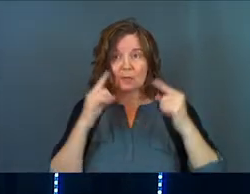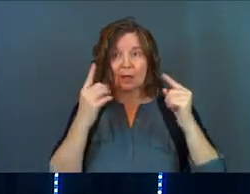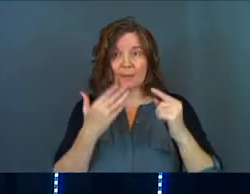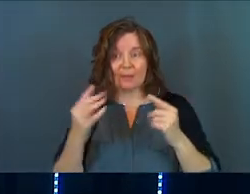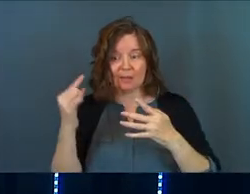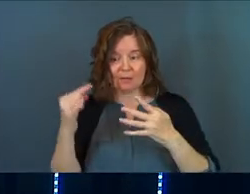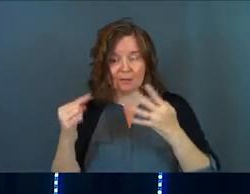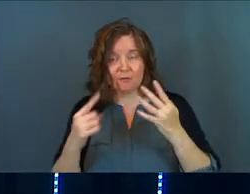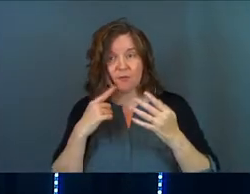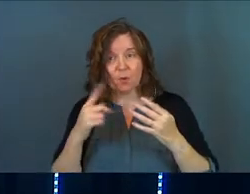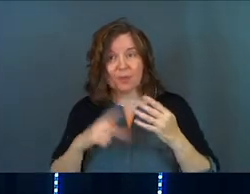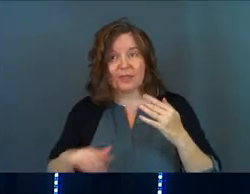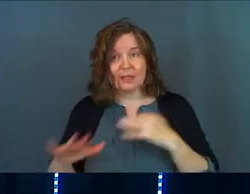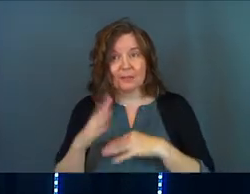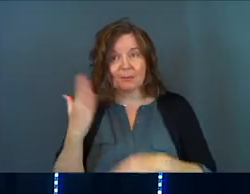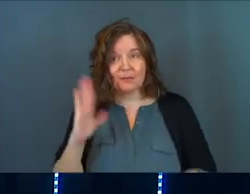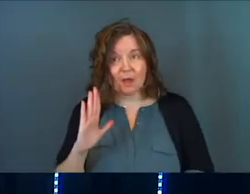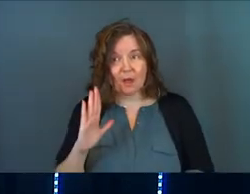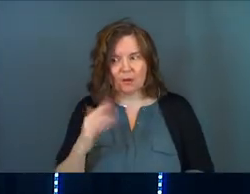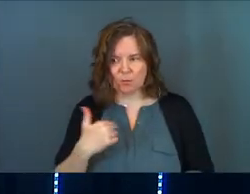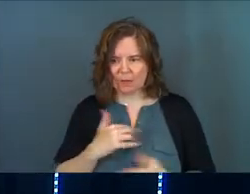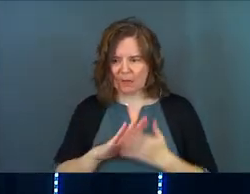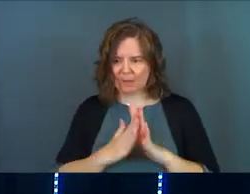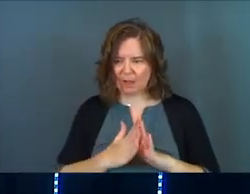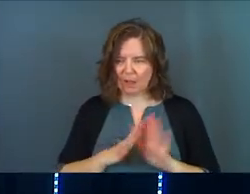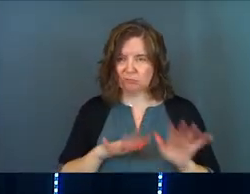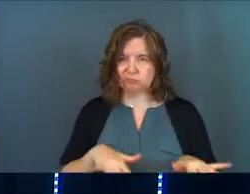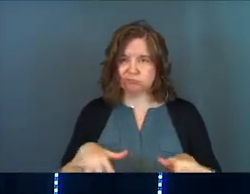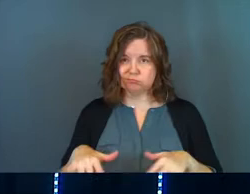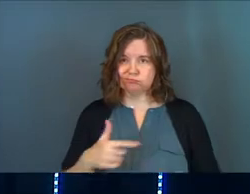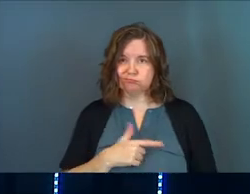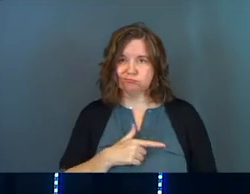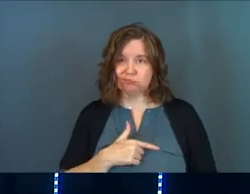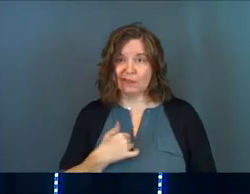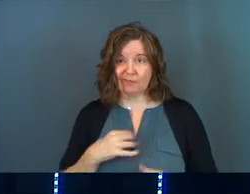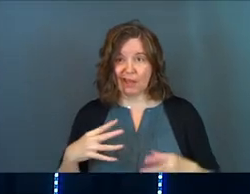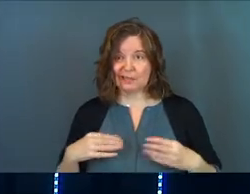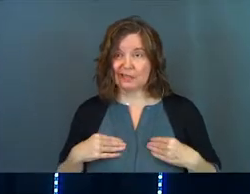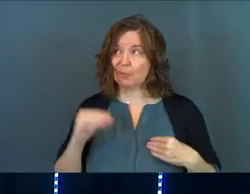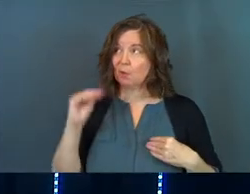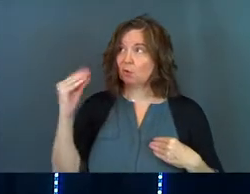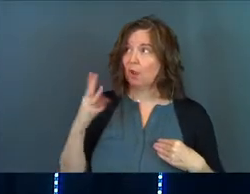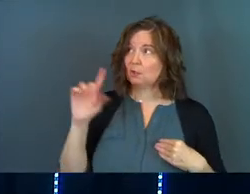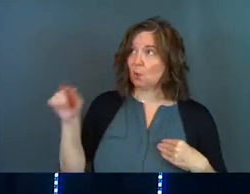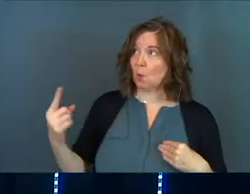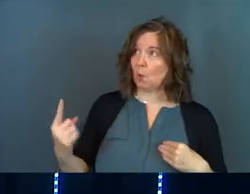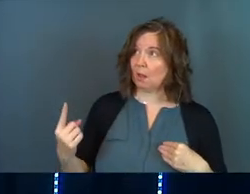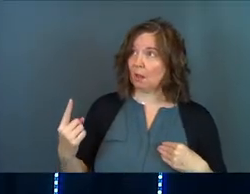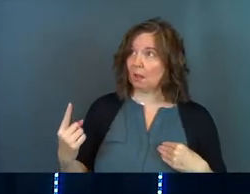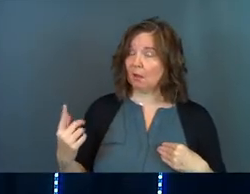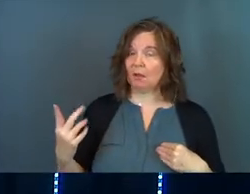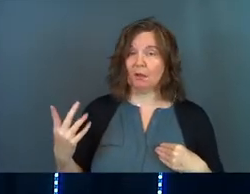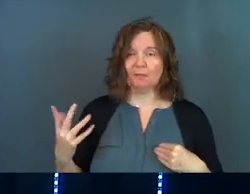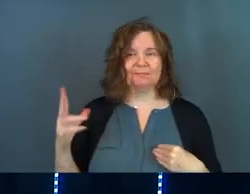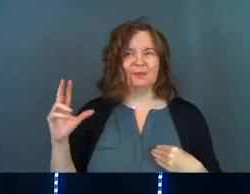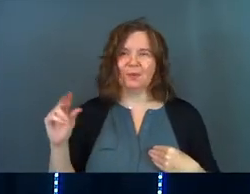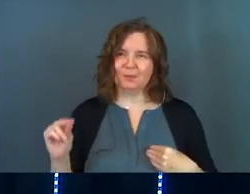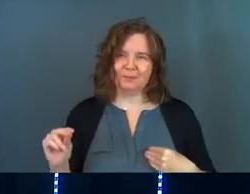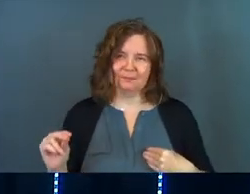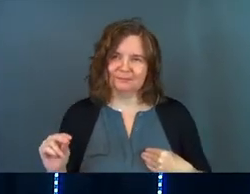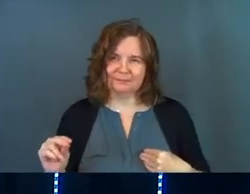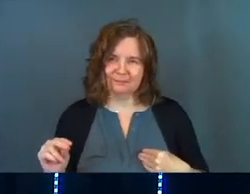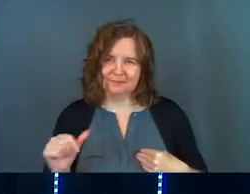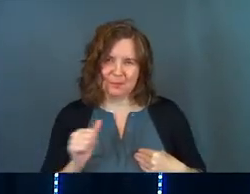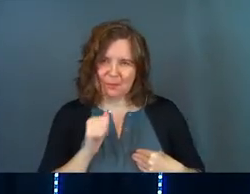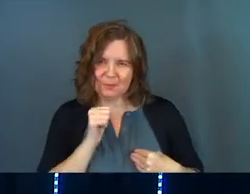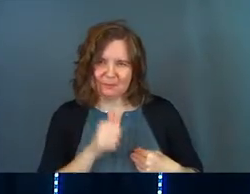things for the kingdom of God? Won't I become a passive person if I accept amazing grace that looks like that? No.